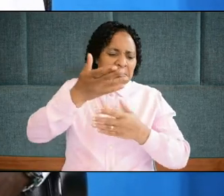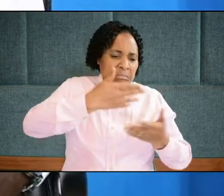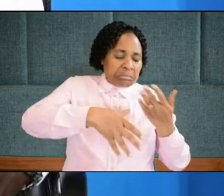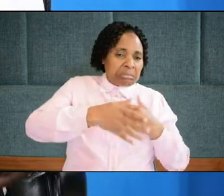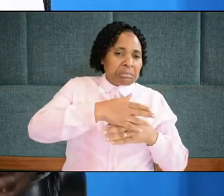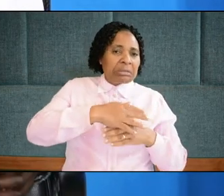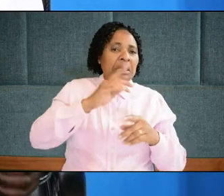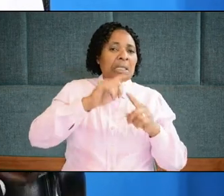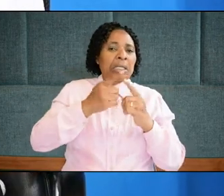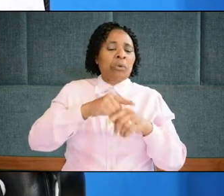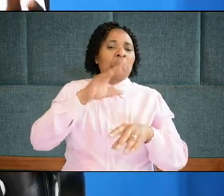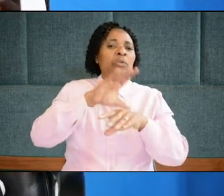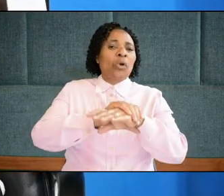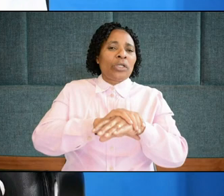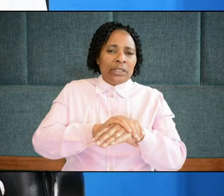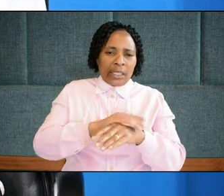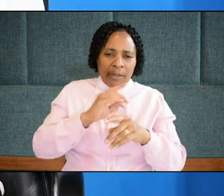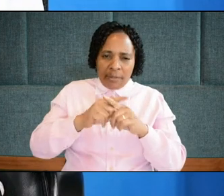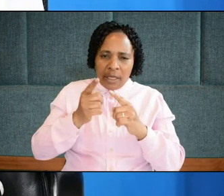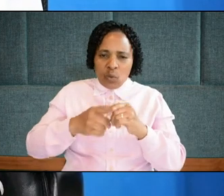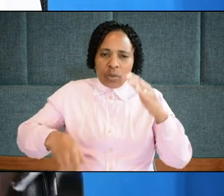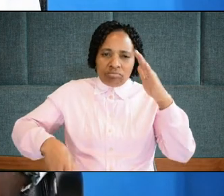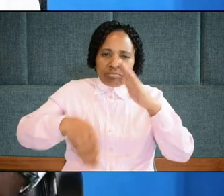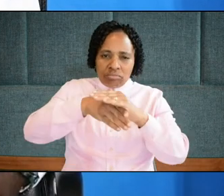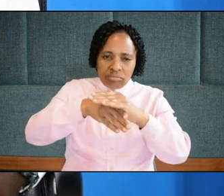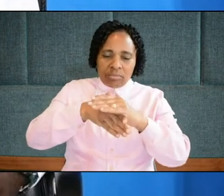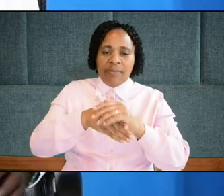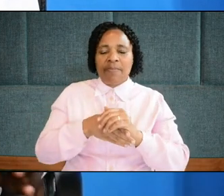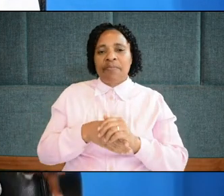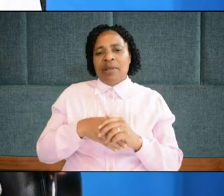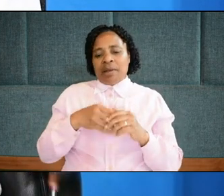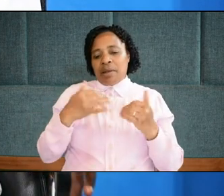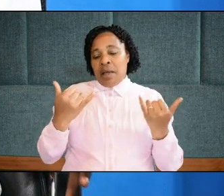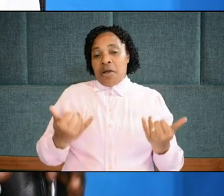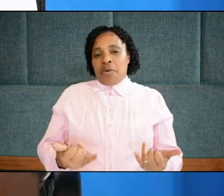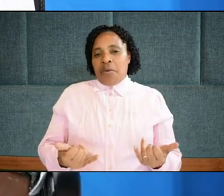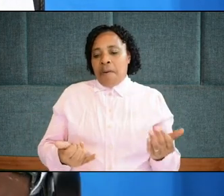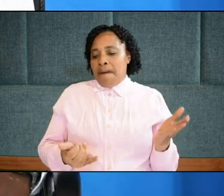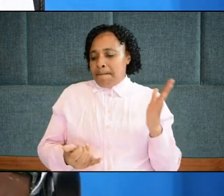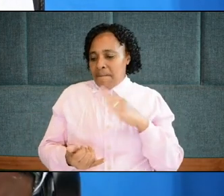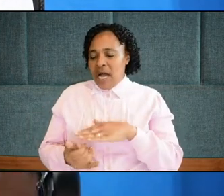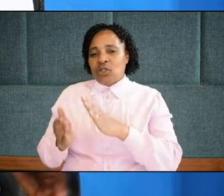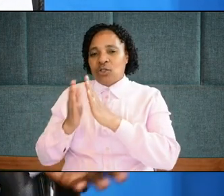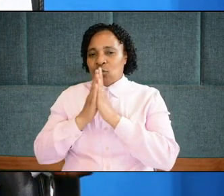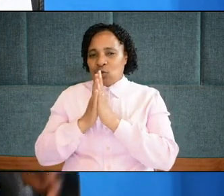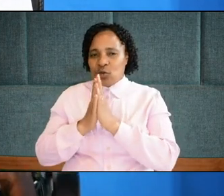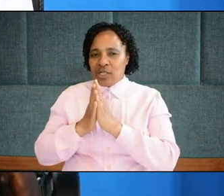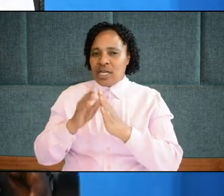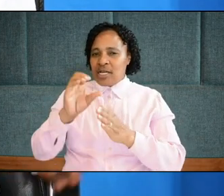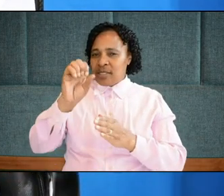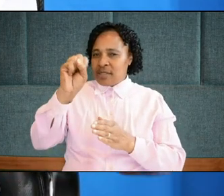were actually caught and they were suspended. Now, we want to get back to the story, and Salmon,